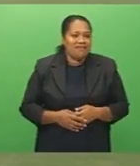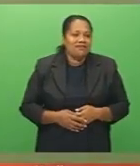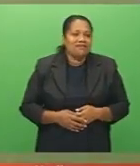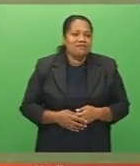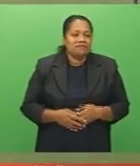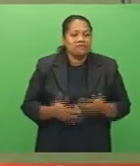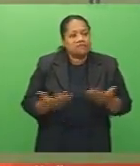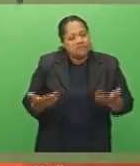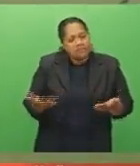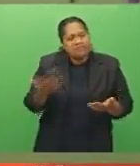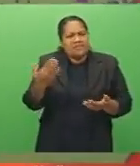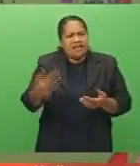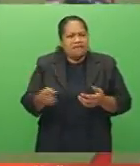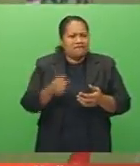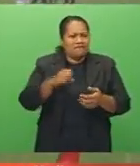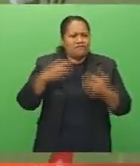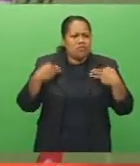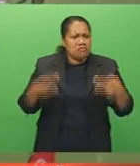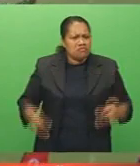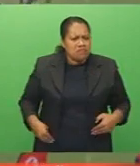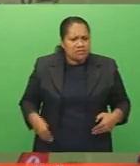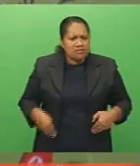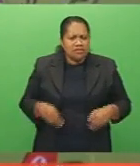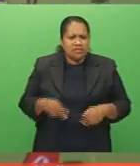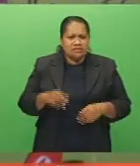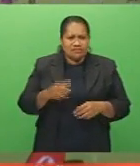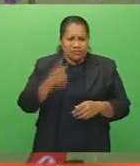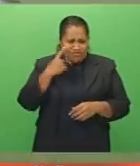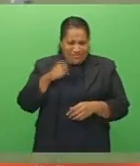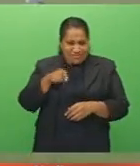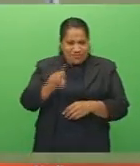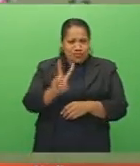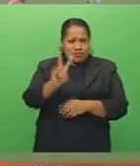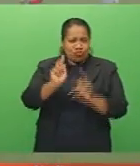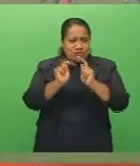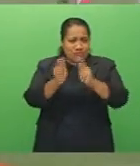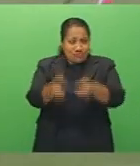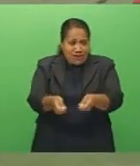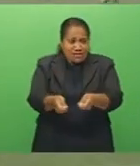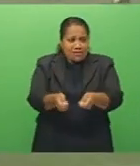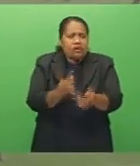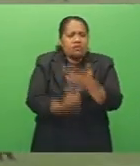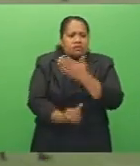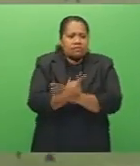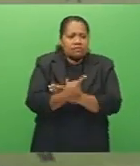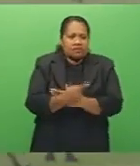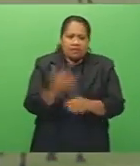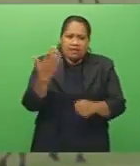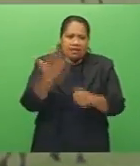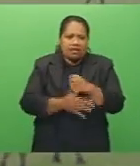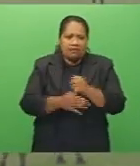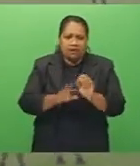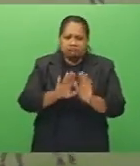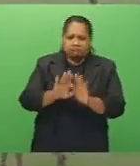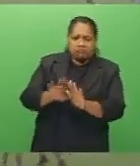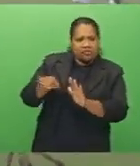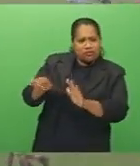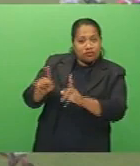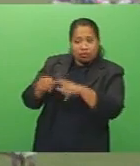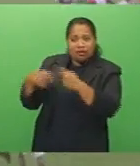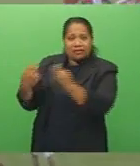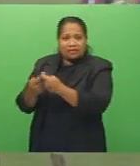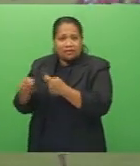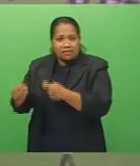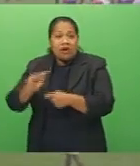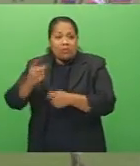Despite the Murray Storm side getting off to a flying start with 2 tries, this did not deter the Dragons, as they also hit back with